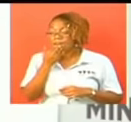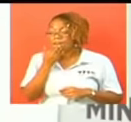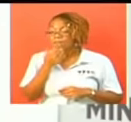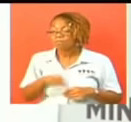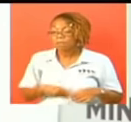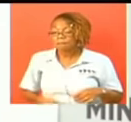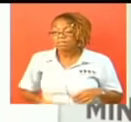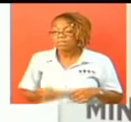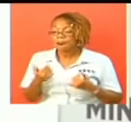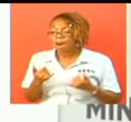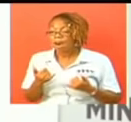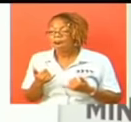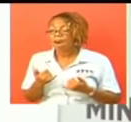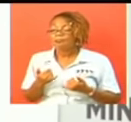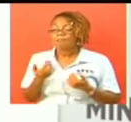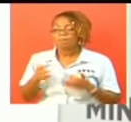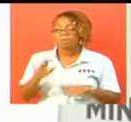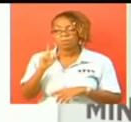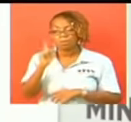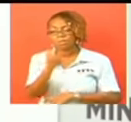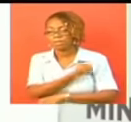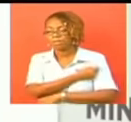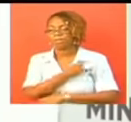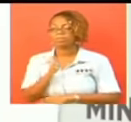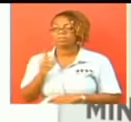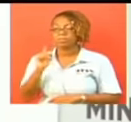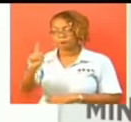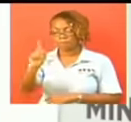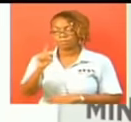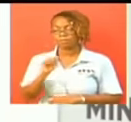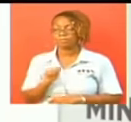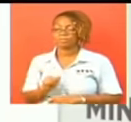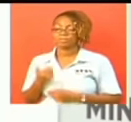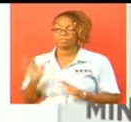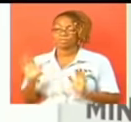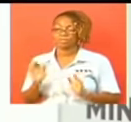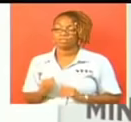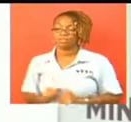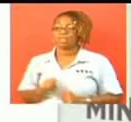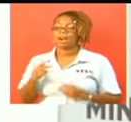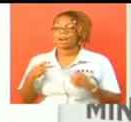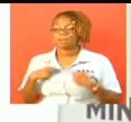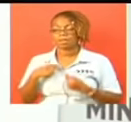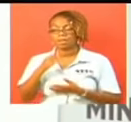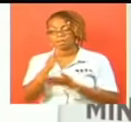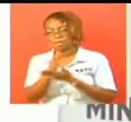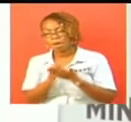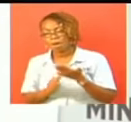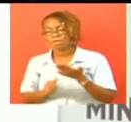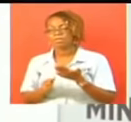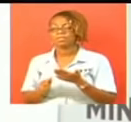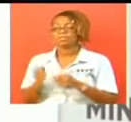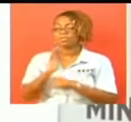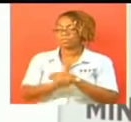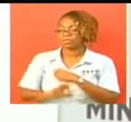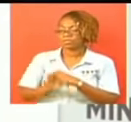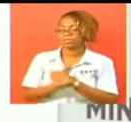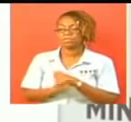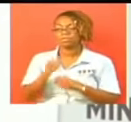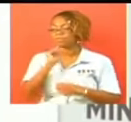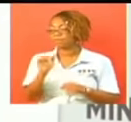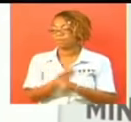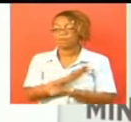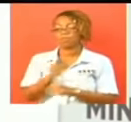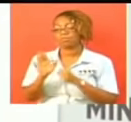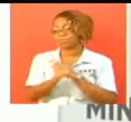would have one dose of the vaccine, so you'd have some partial level of protection. You're not considered fully vaccinated. At